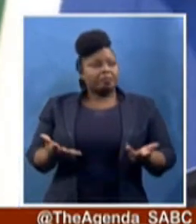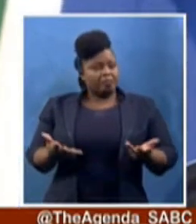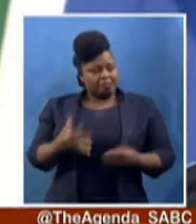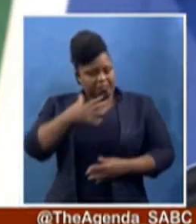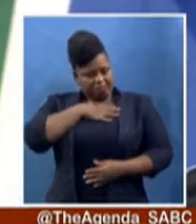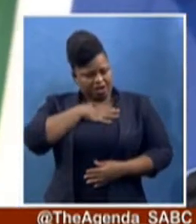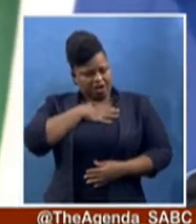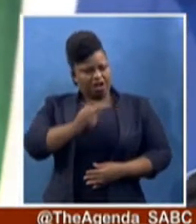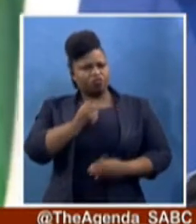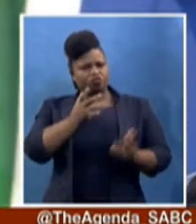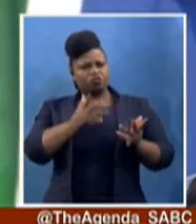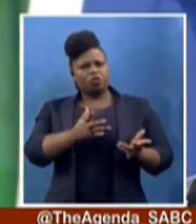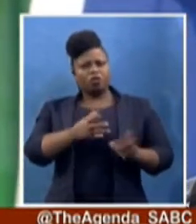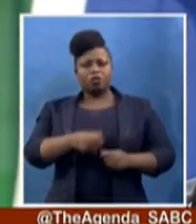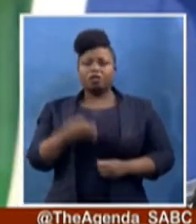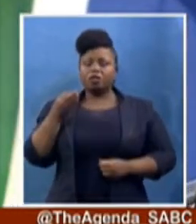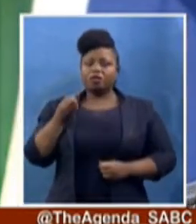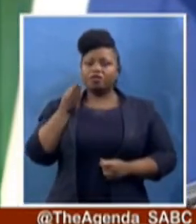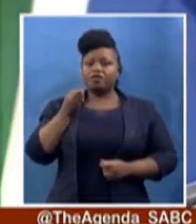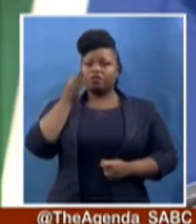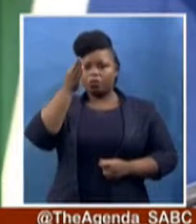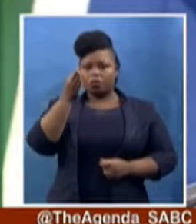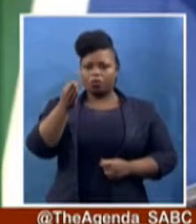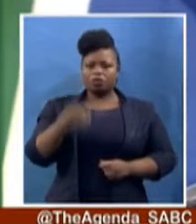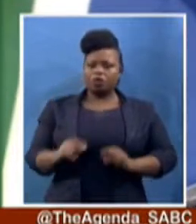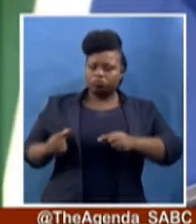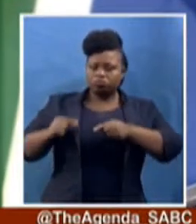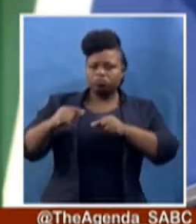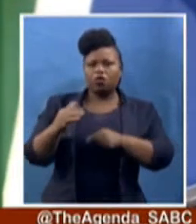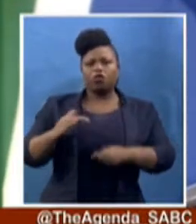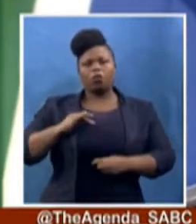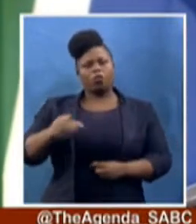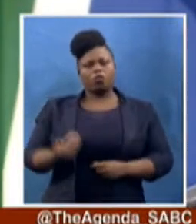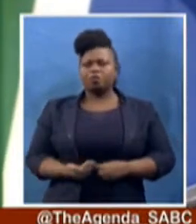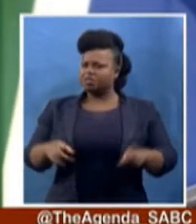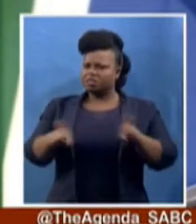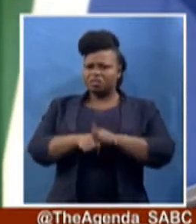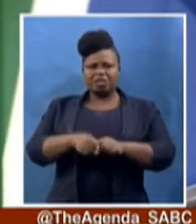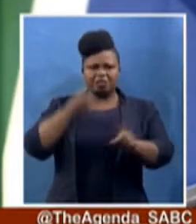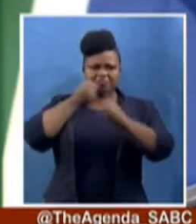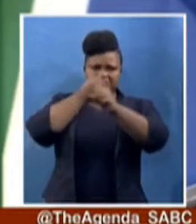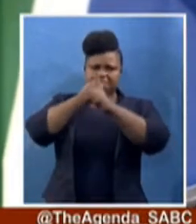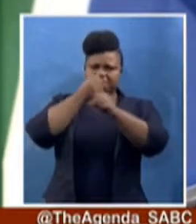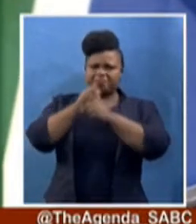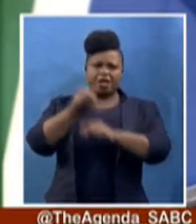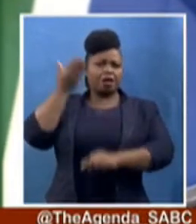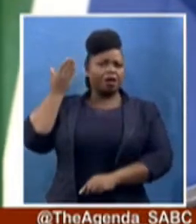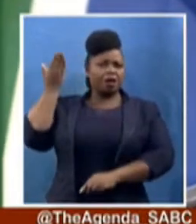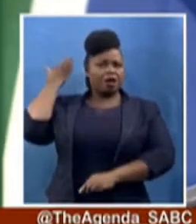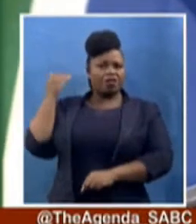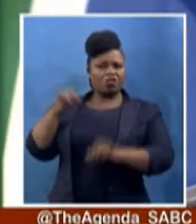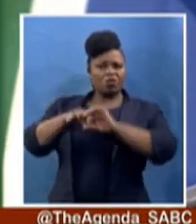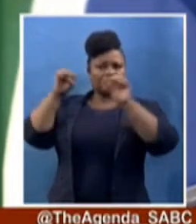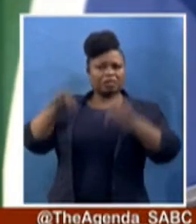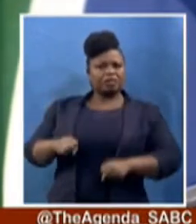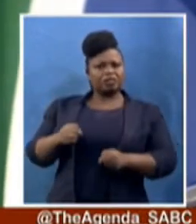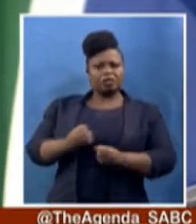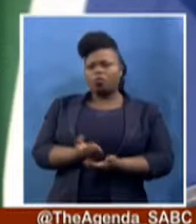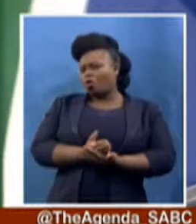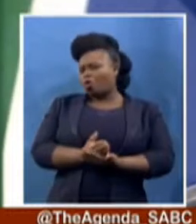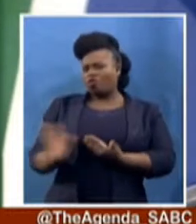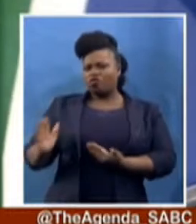women to fight against the past system. In a similar way as the women of